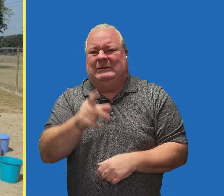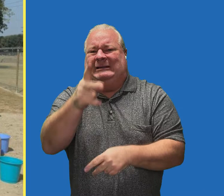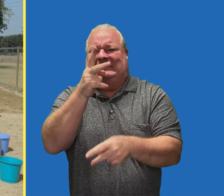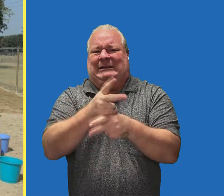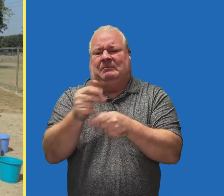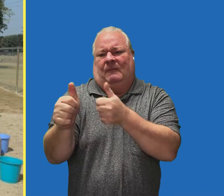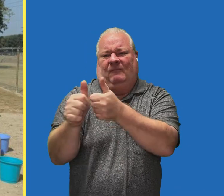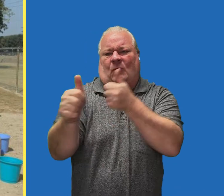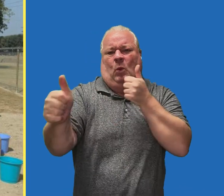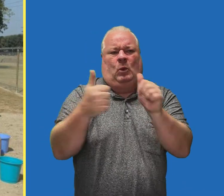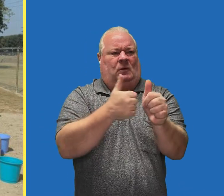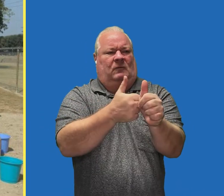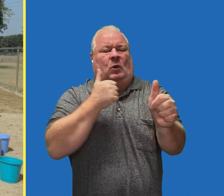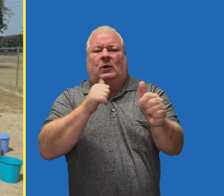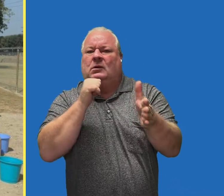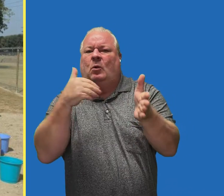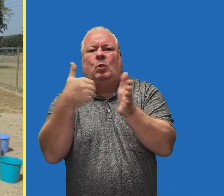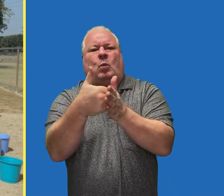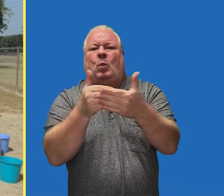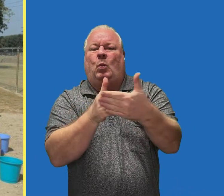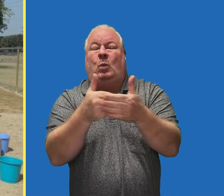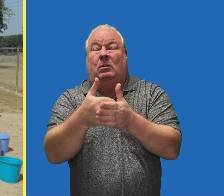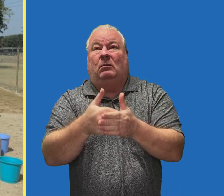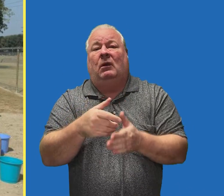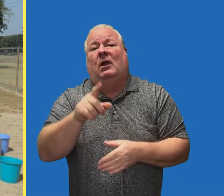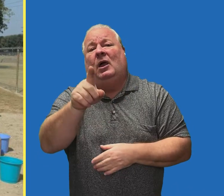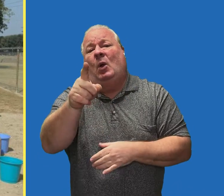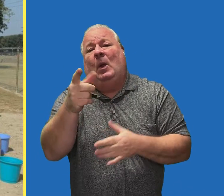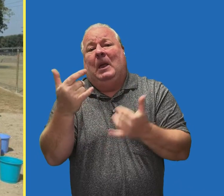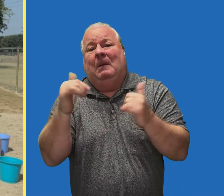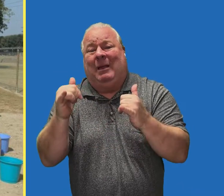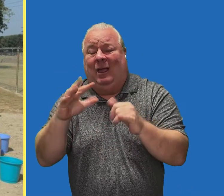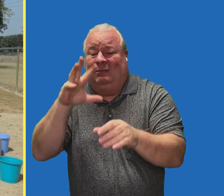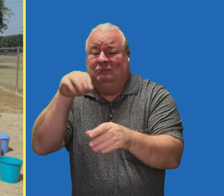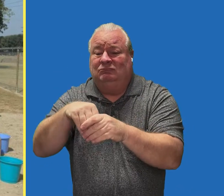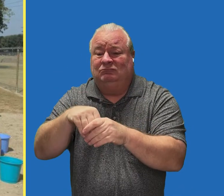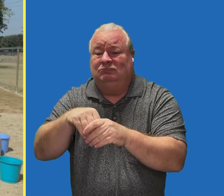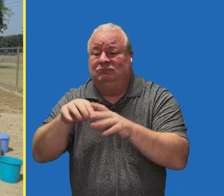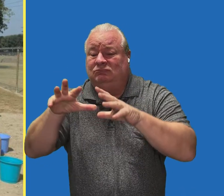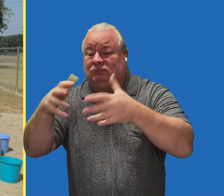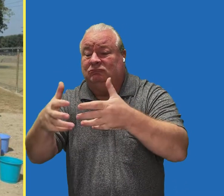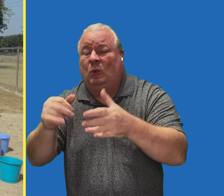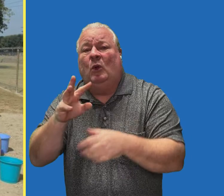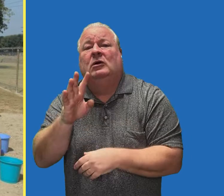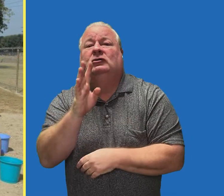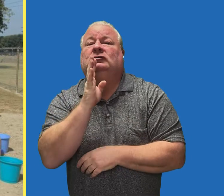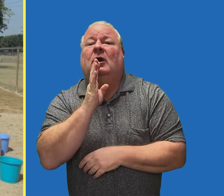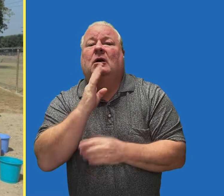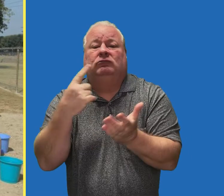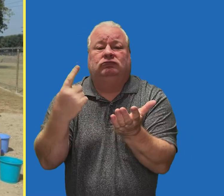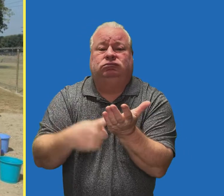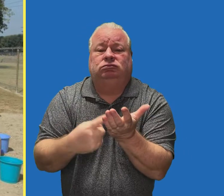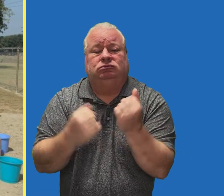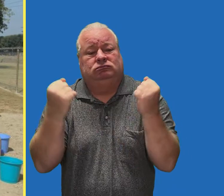your distance as much as you can. If you want to play a group game or speak to